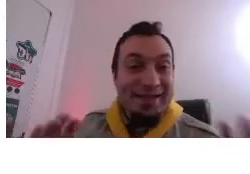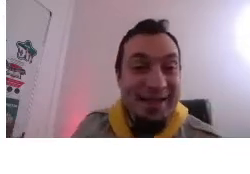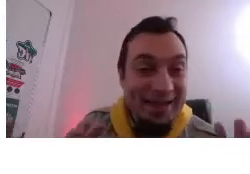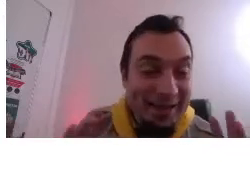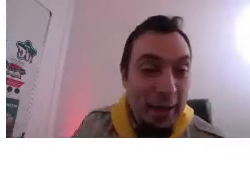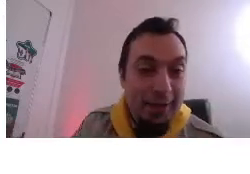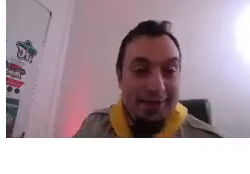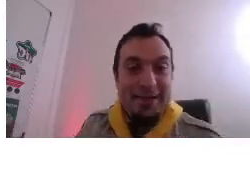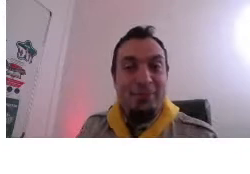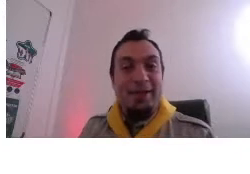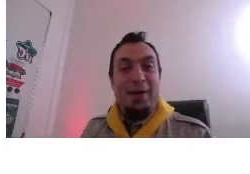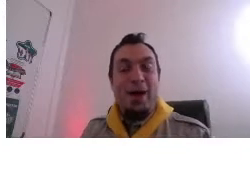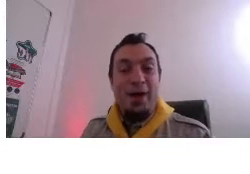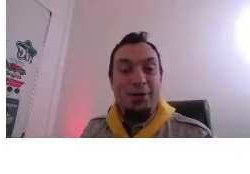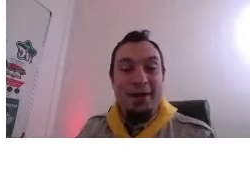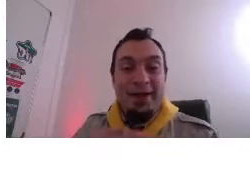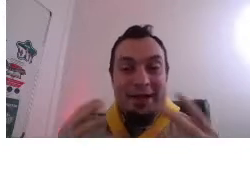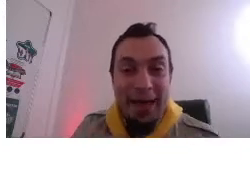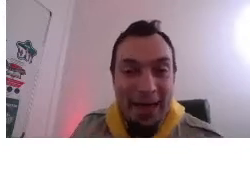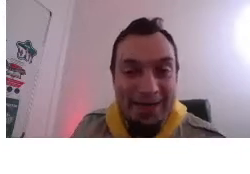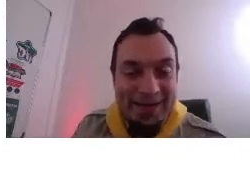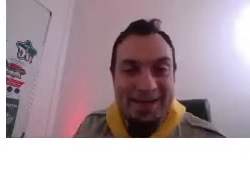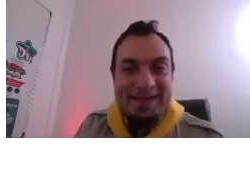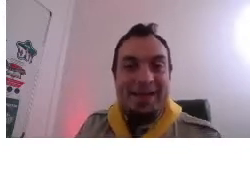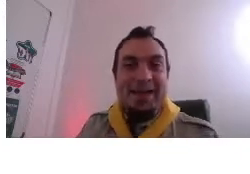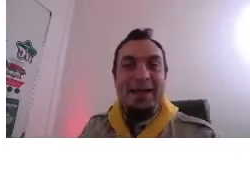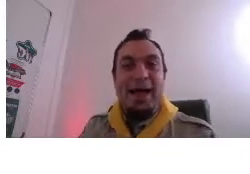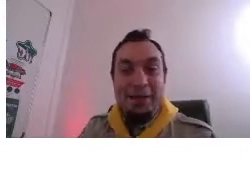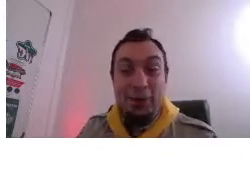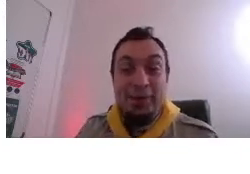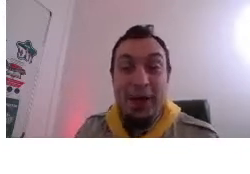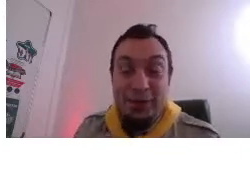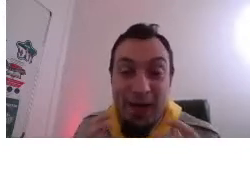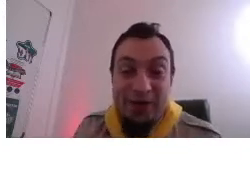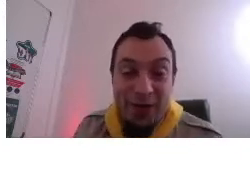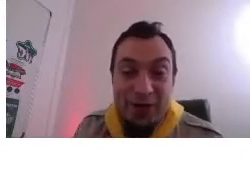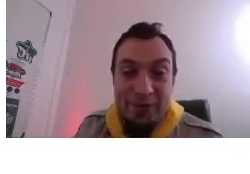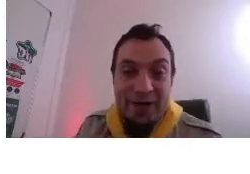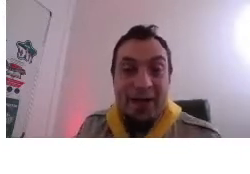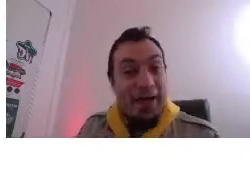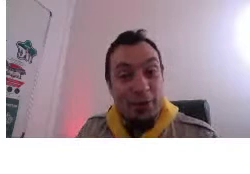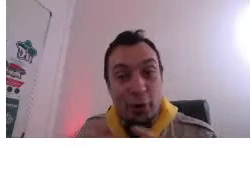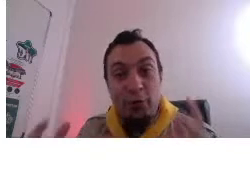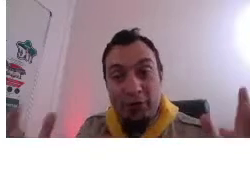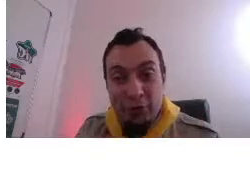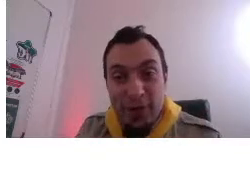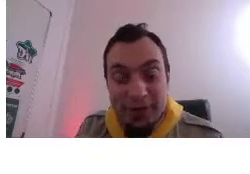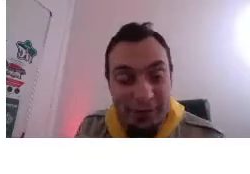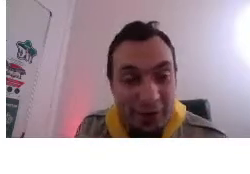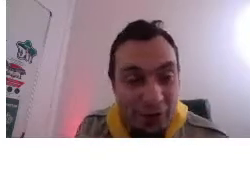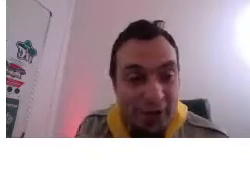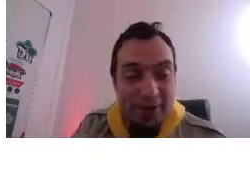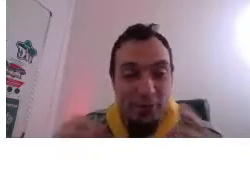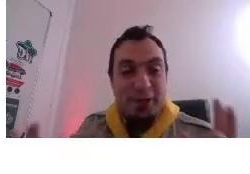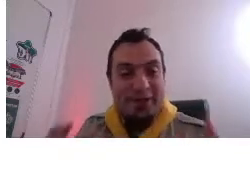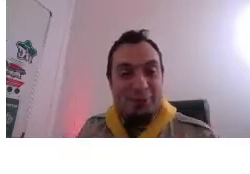actually still learn something about God and still learn a lot about pathfindering, and we hope very soon about